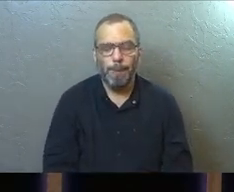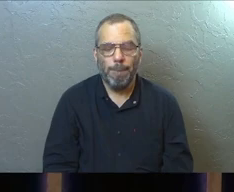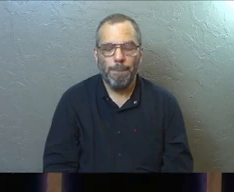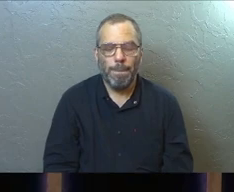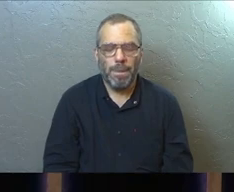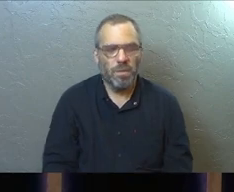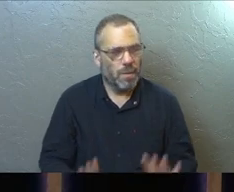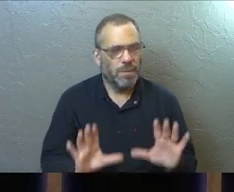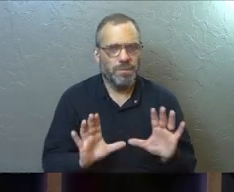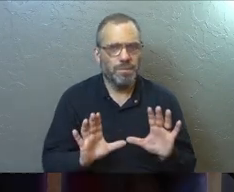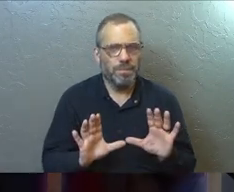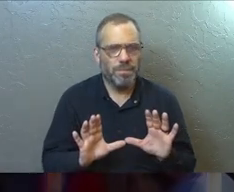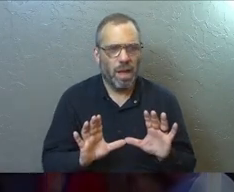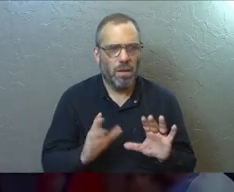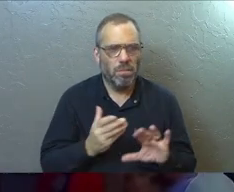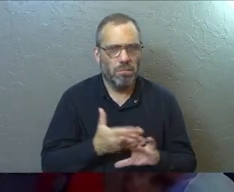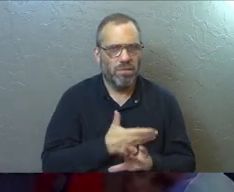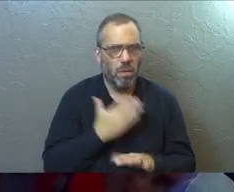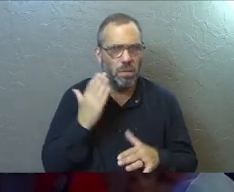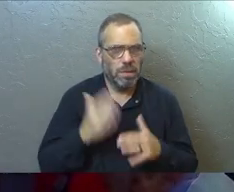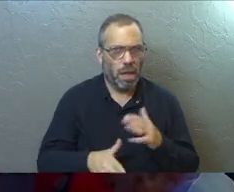I want to do something before we leave.